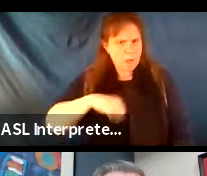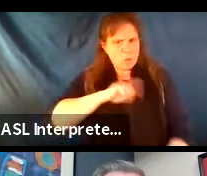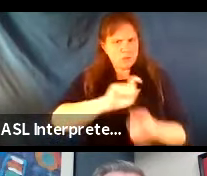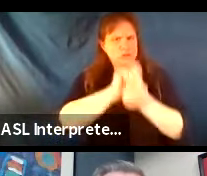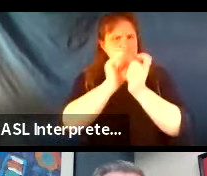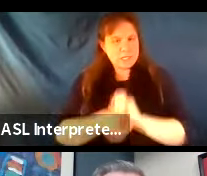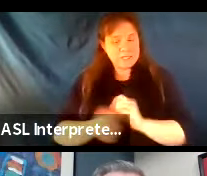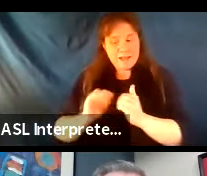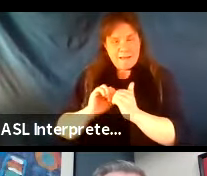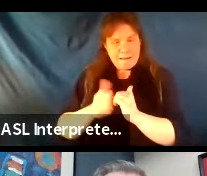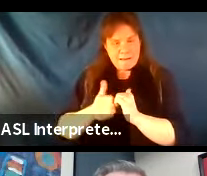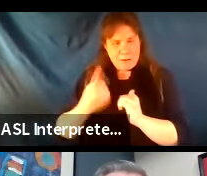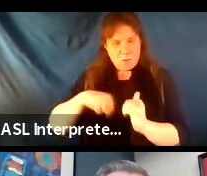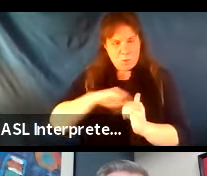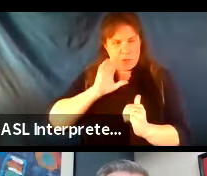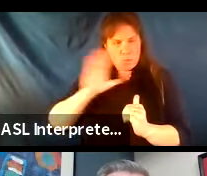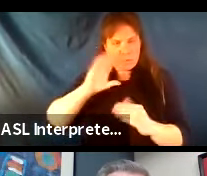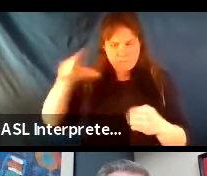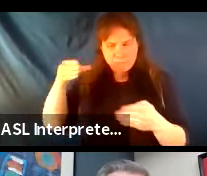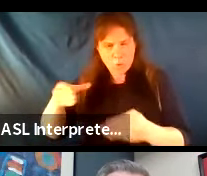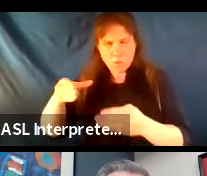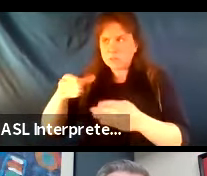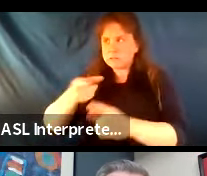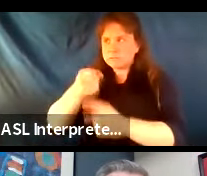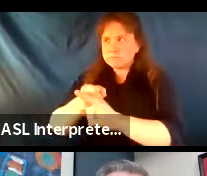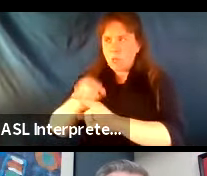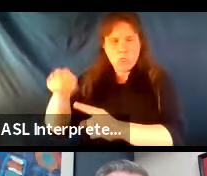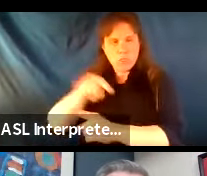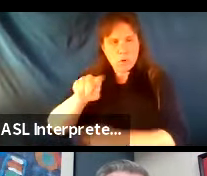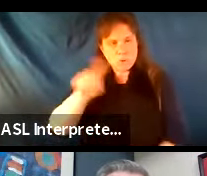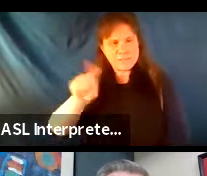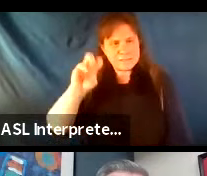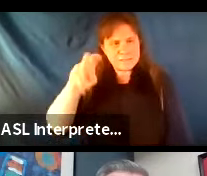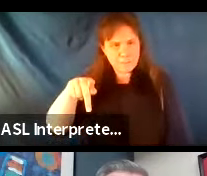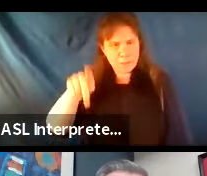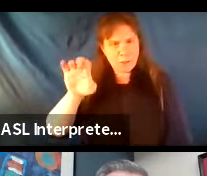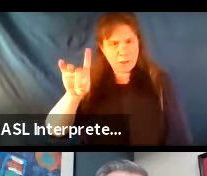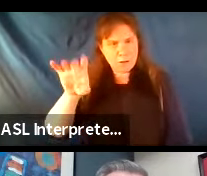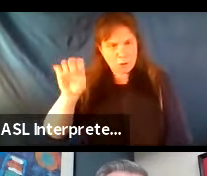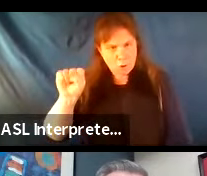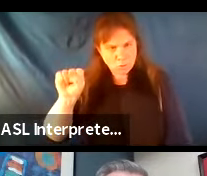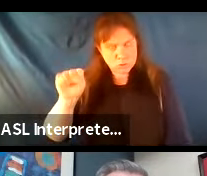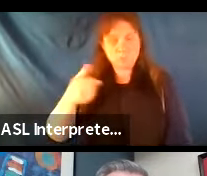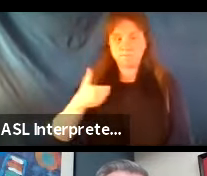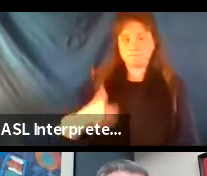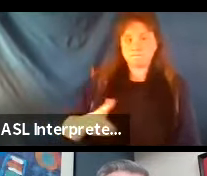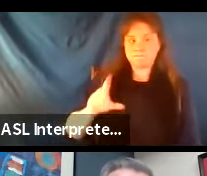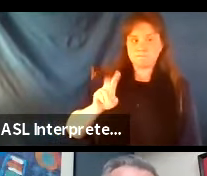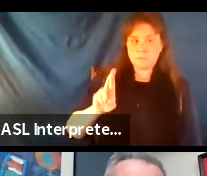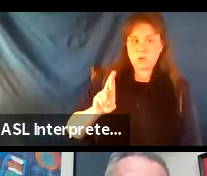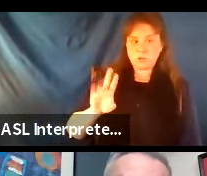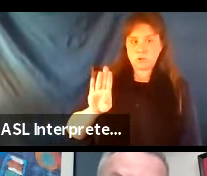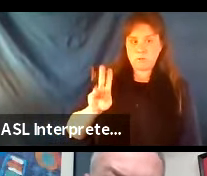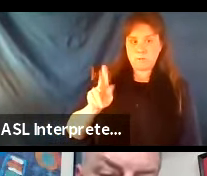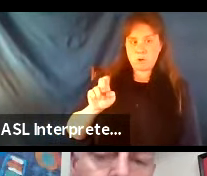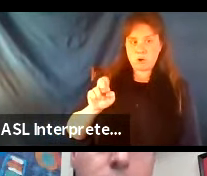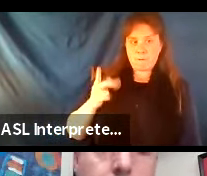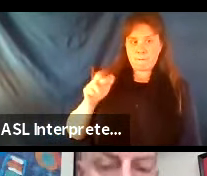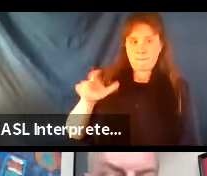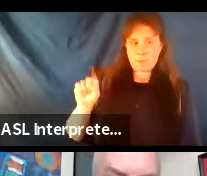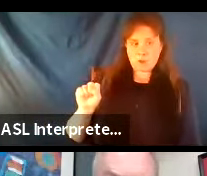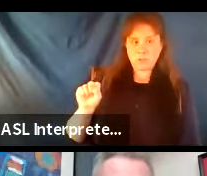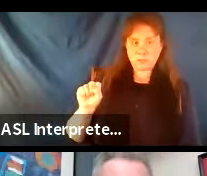how we're going to target those zip codes. So Kieran, I want to, Bobby, can you put up my last slide really quickly?